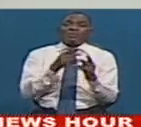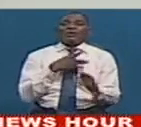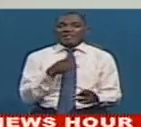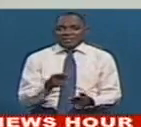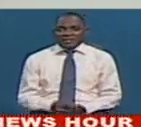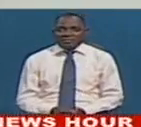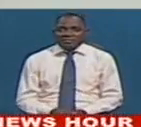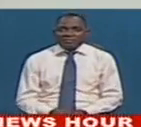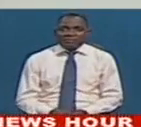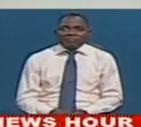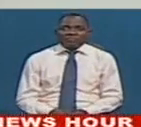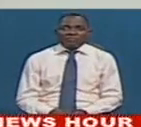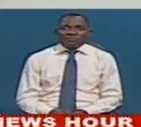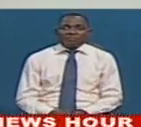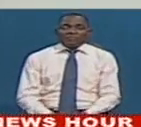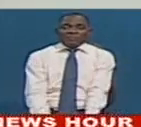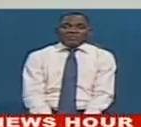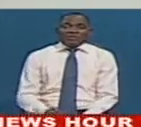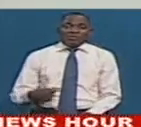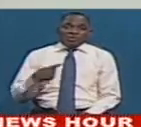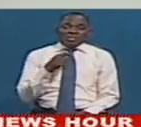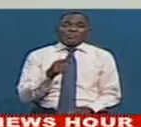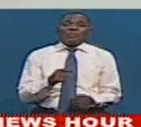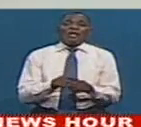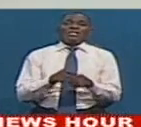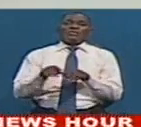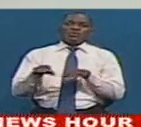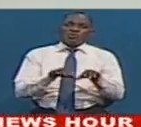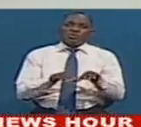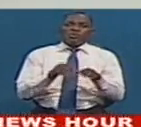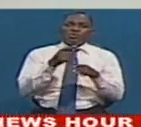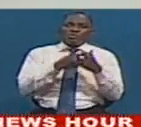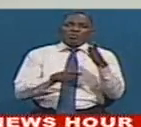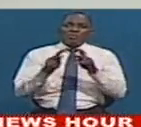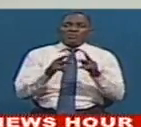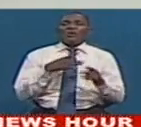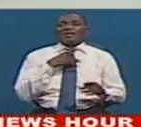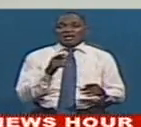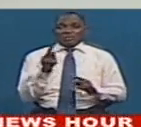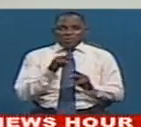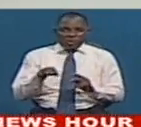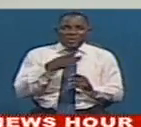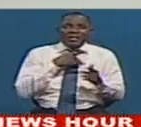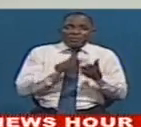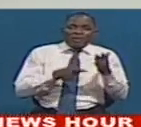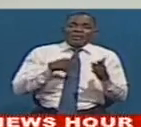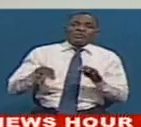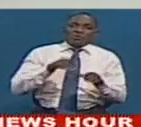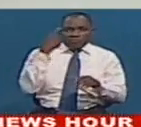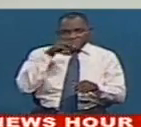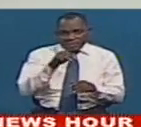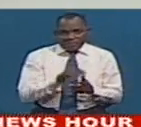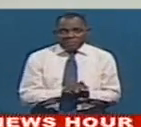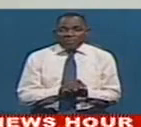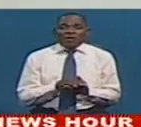country. You have to be guided by what is in the interest of our people. The public interest of Ghana